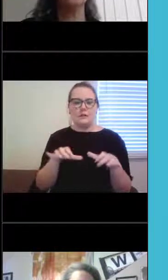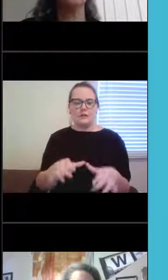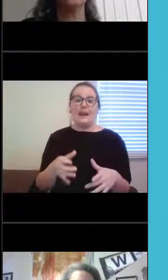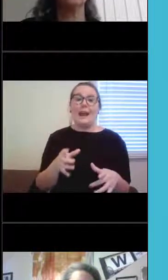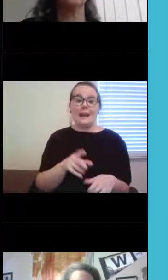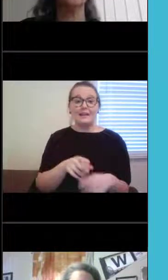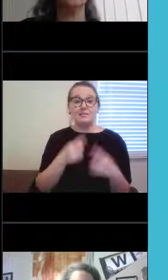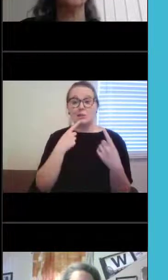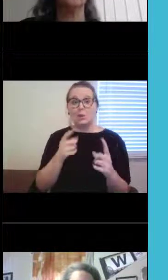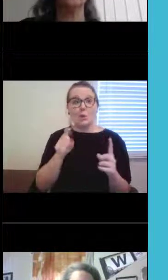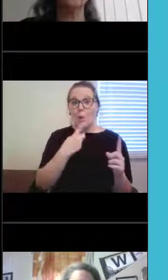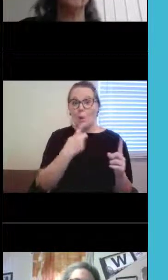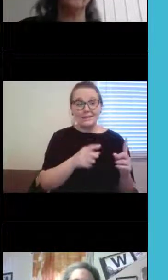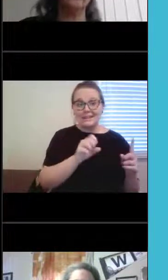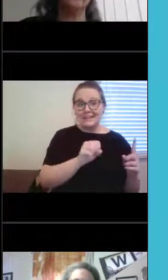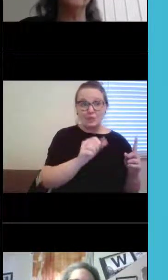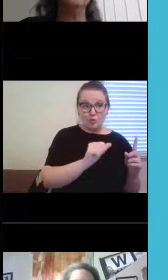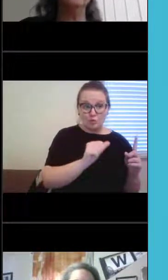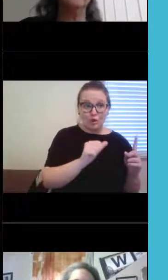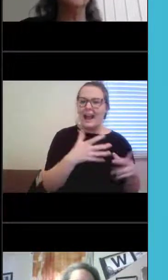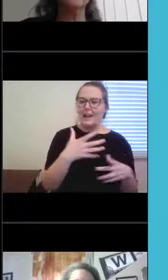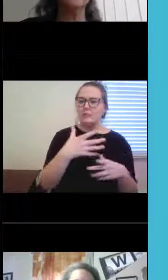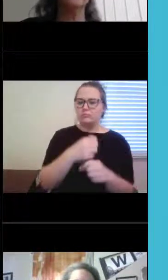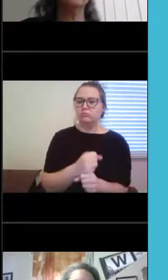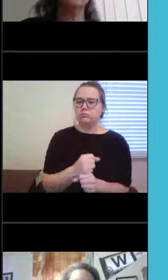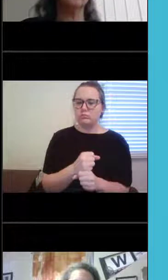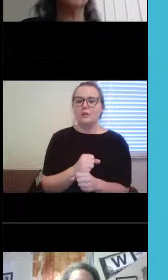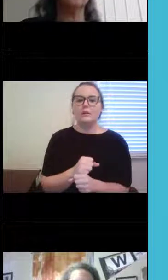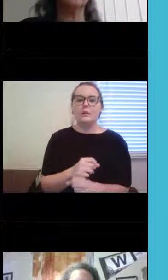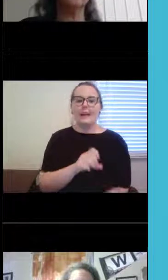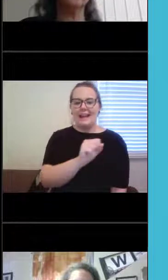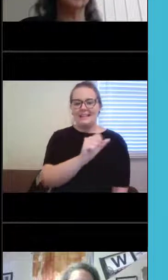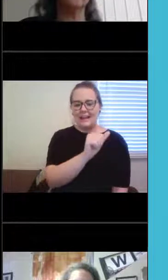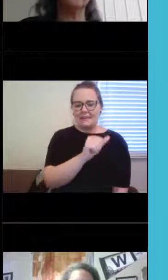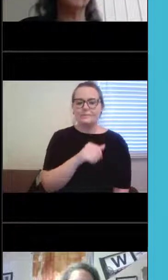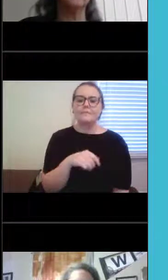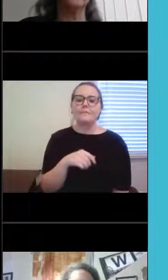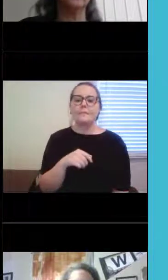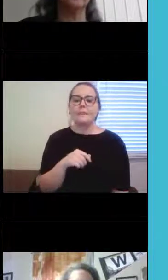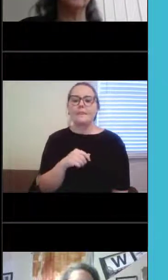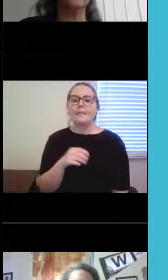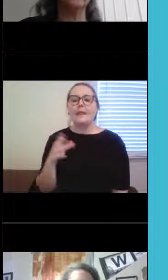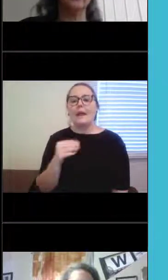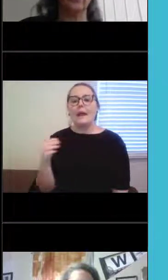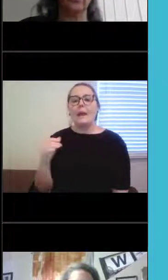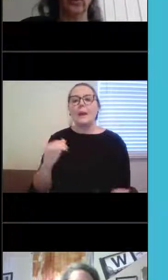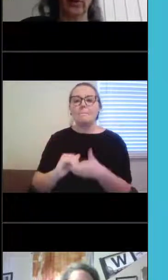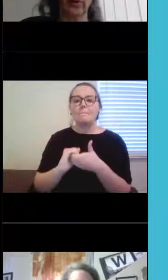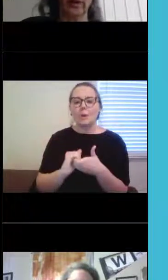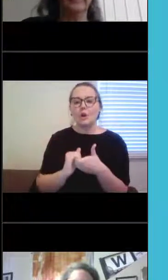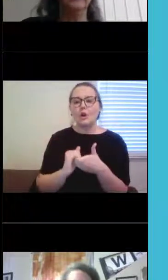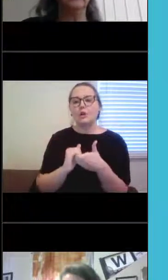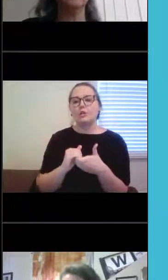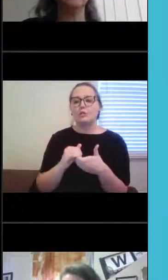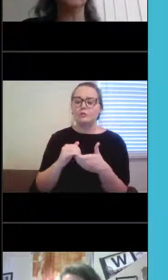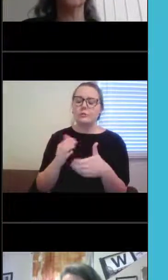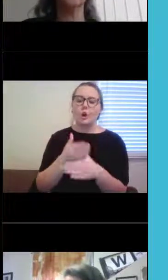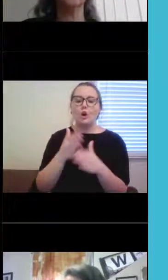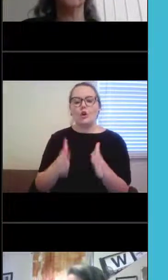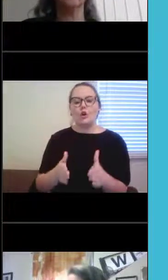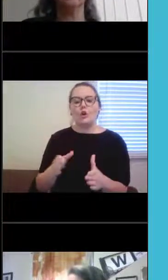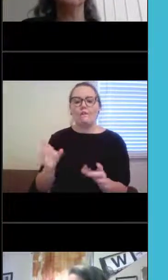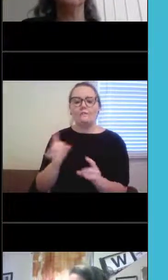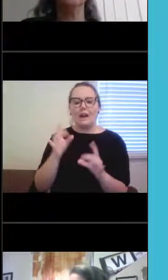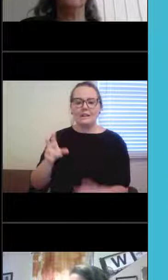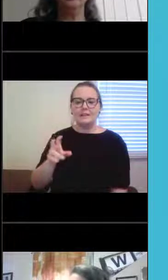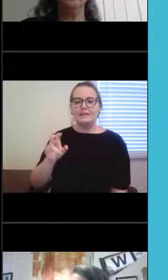of not just sexual assault, I've abbreviated here, SA, and also intimate partner violence or IPV disclosures in this